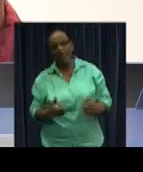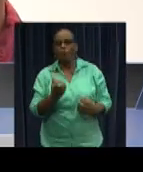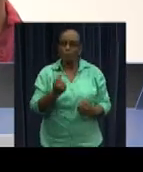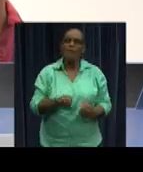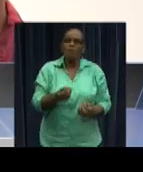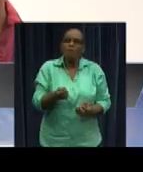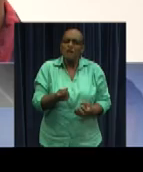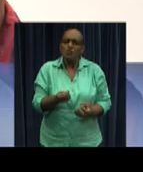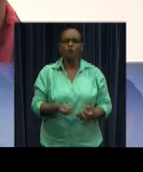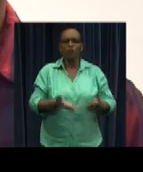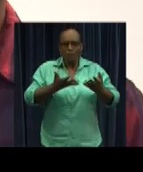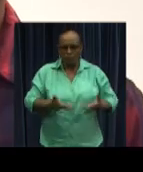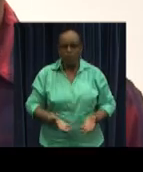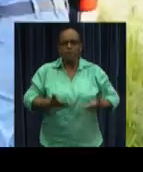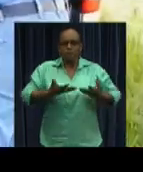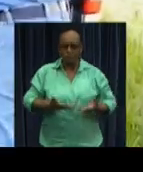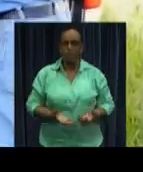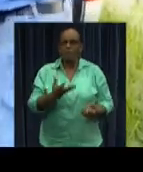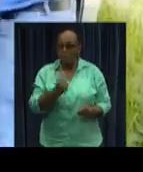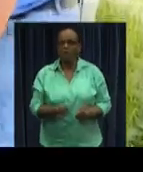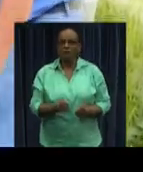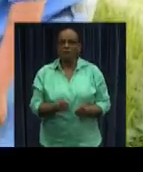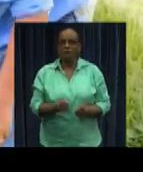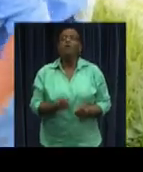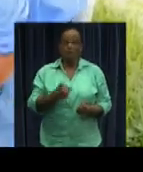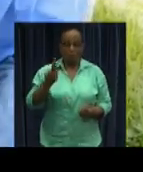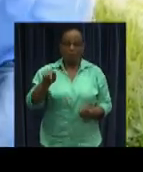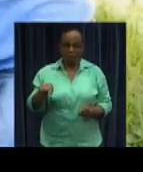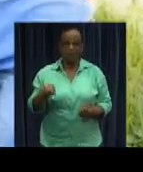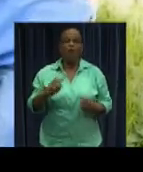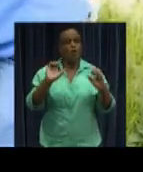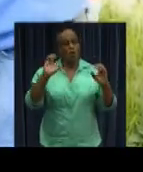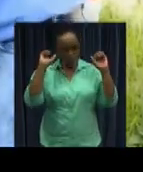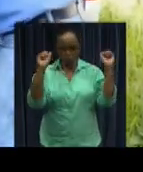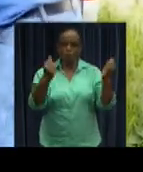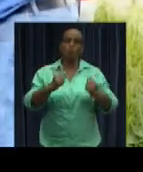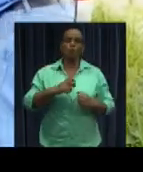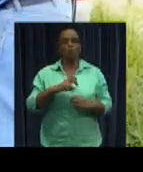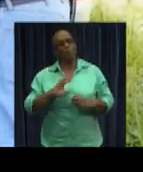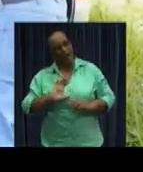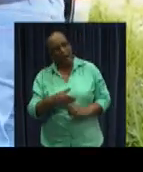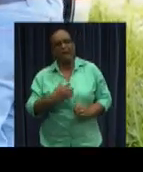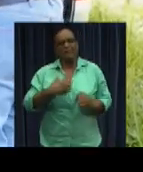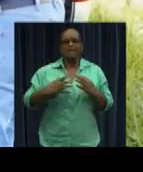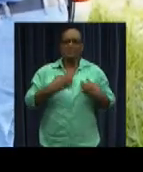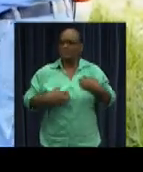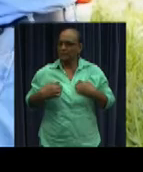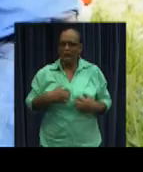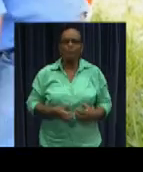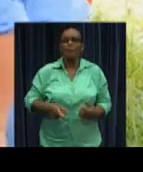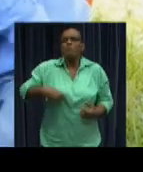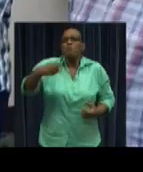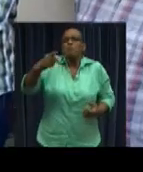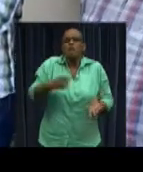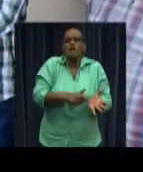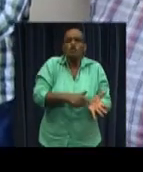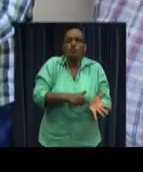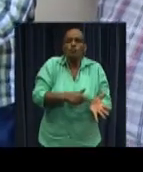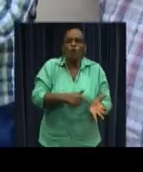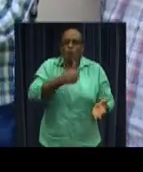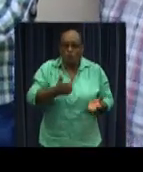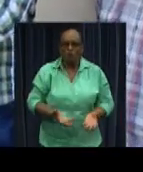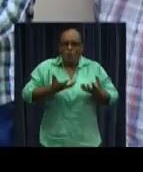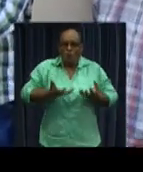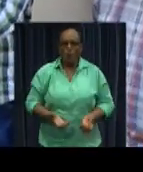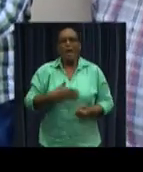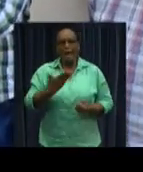result of encouraging companies in the agricultural sector. In addition to the attention to the processing companies